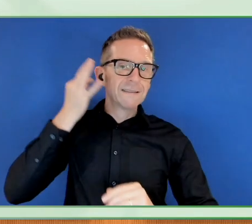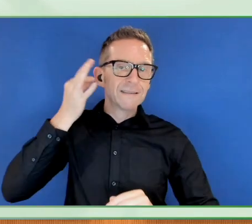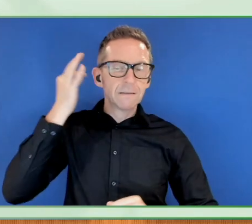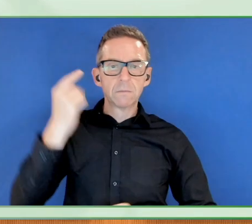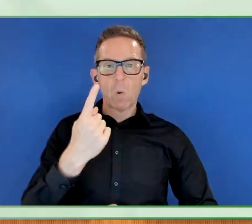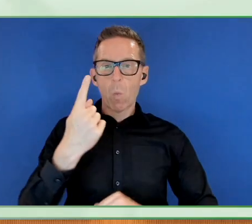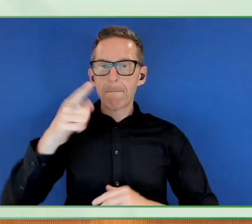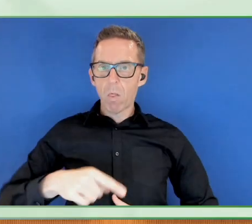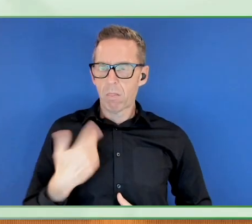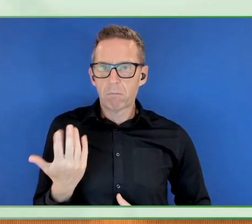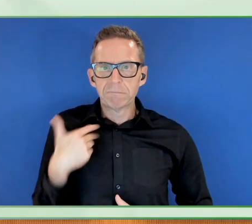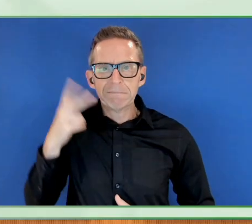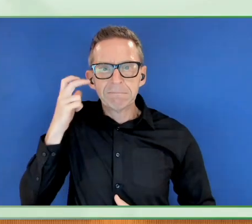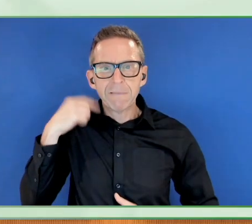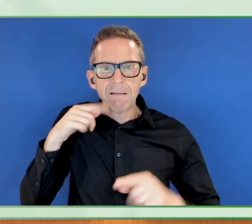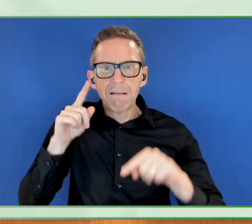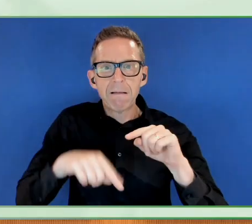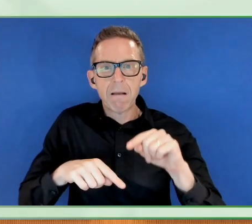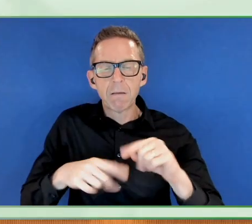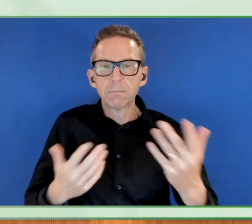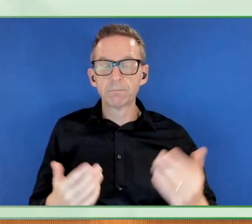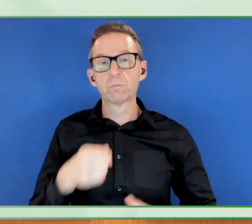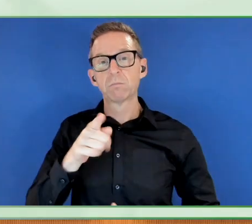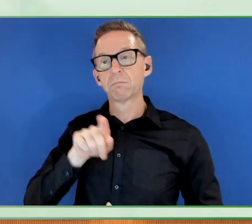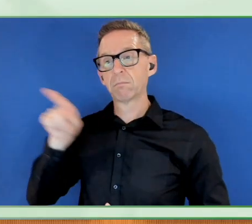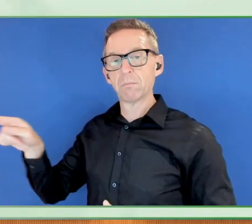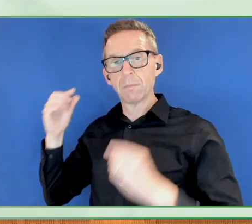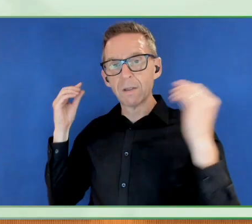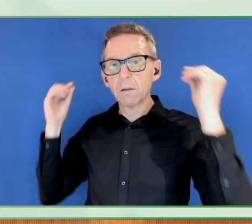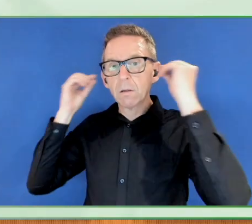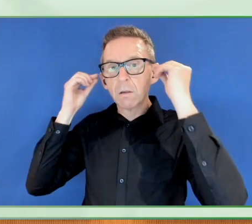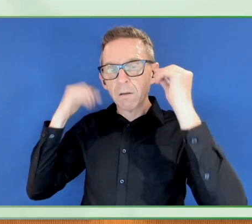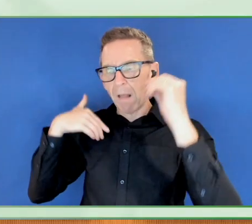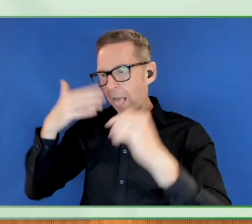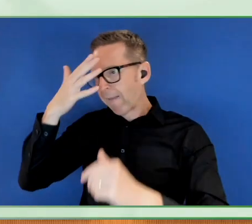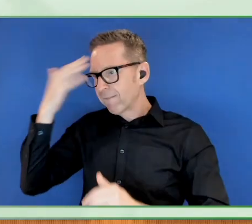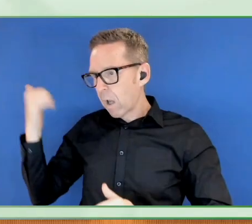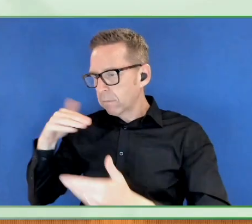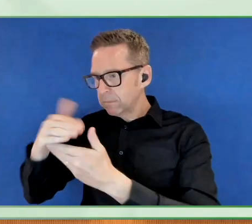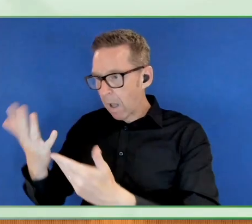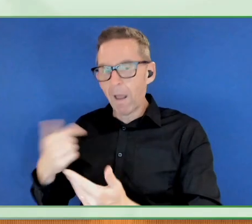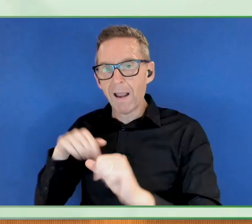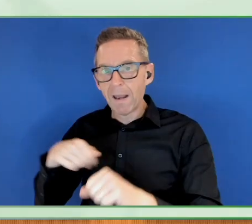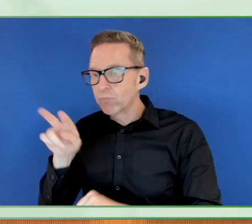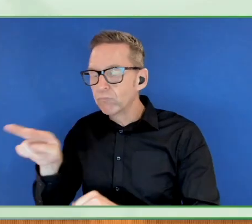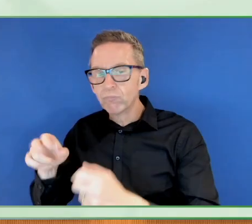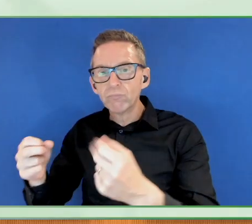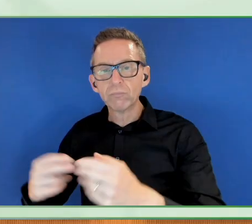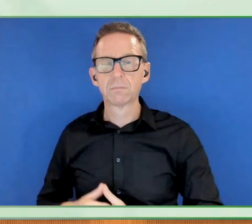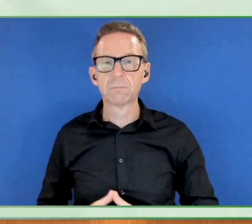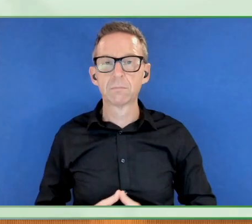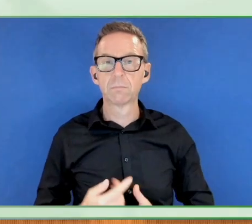in a library and you forgot your earphones, captions help you. If your partner is sleeping and you're doing a media course, you want to learn those